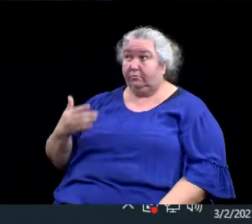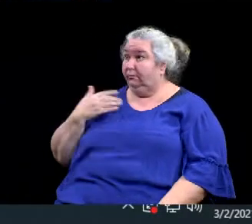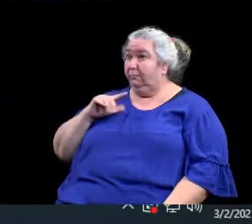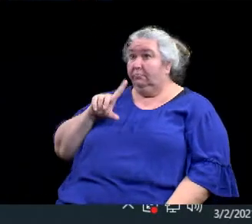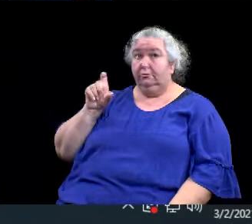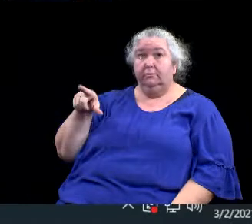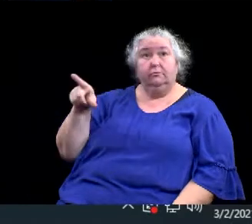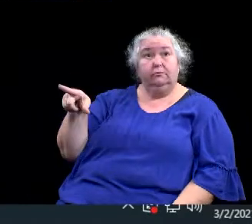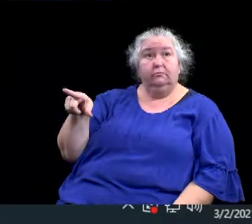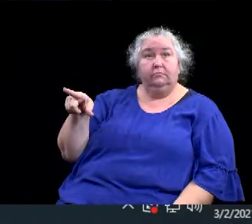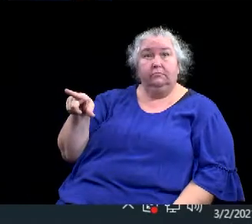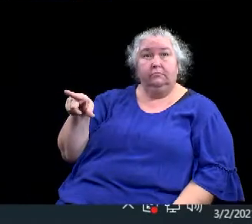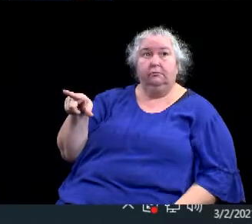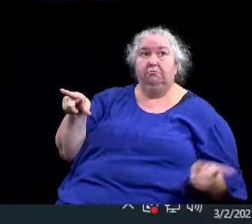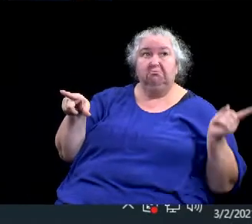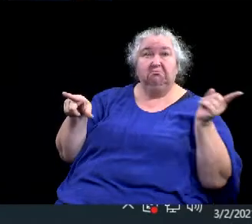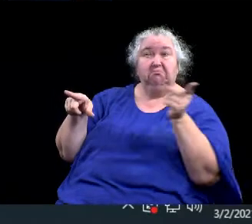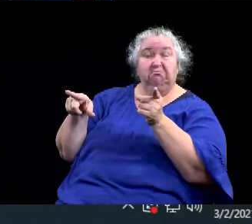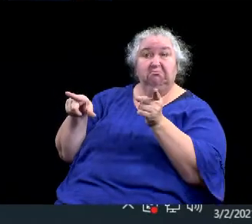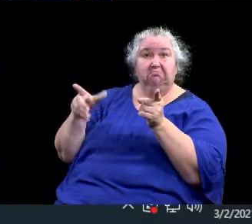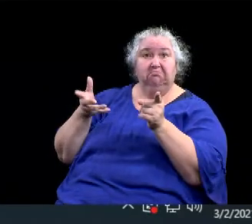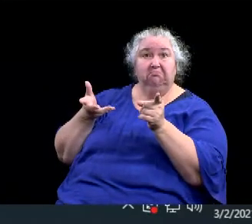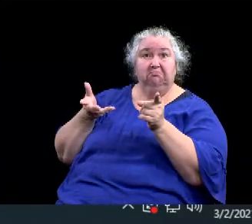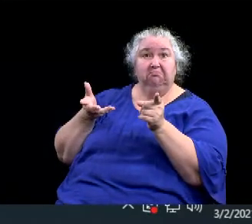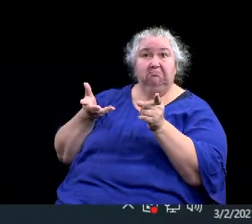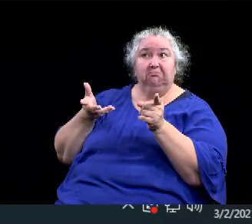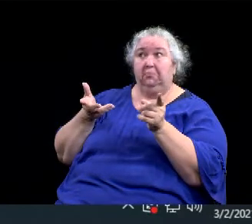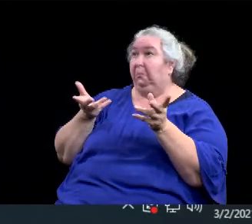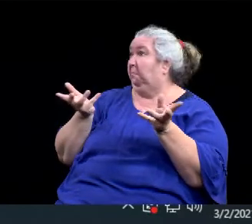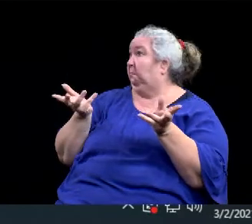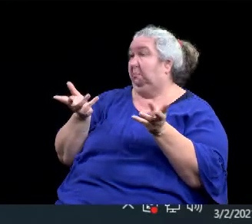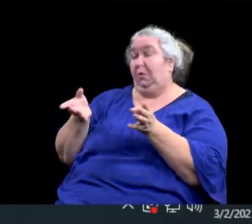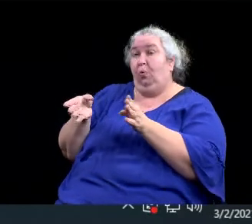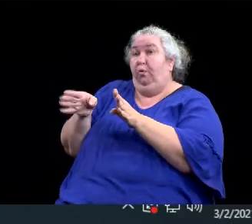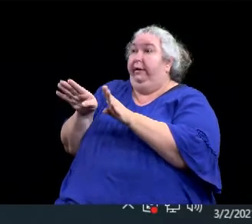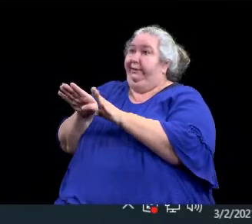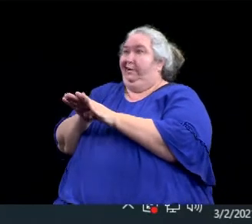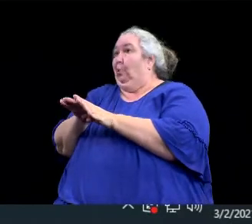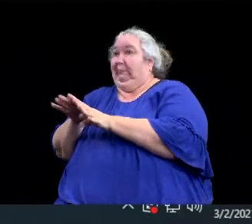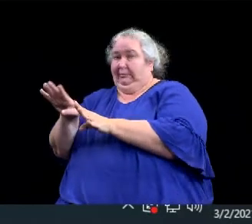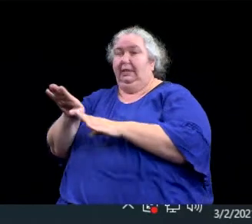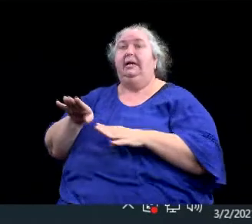All right, we will close the public hearing. Is there a motion? I'll move for approval.